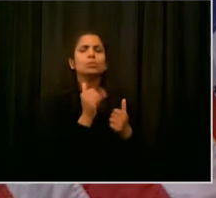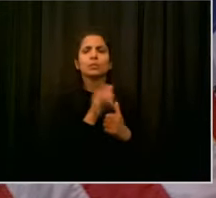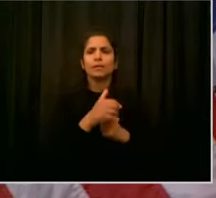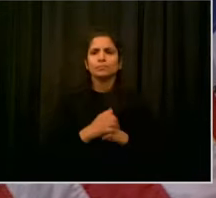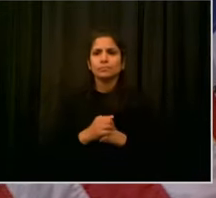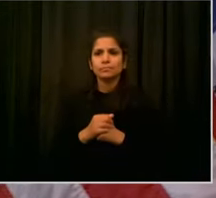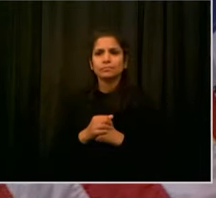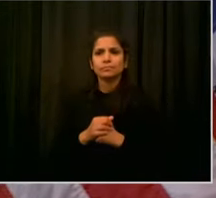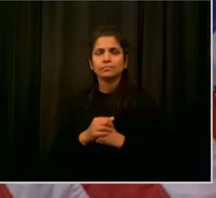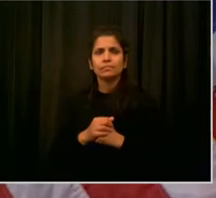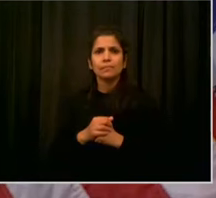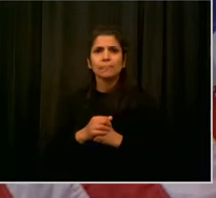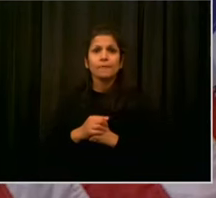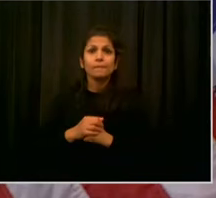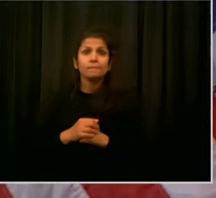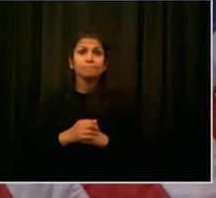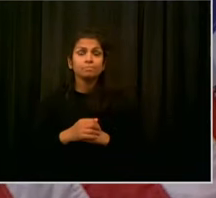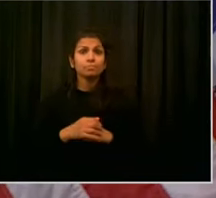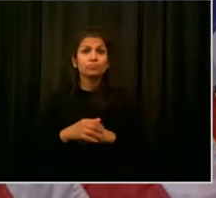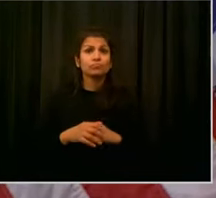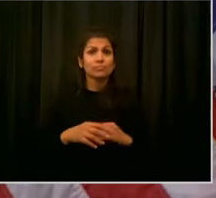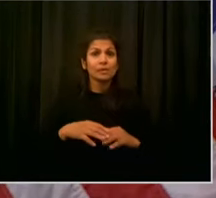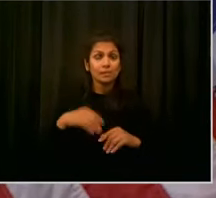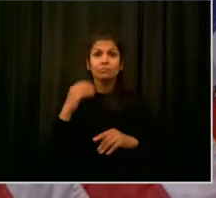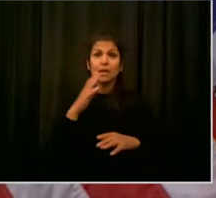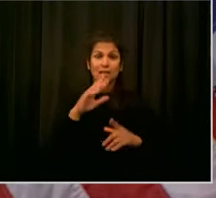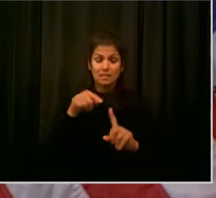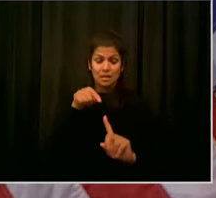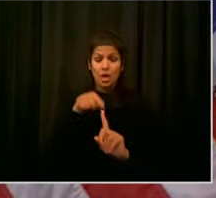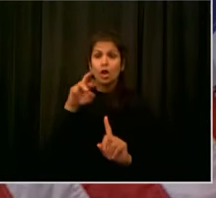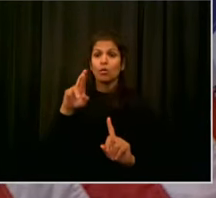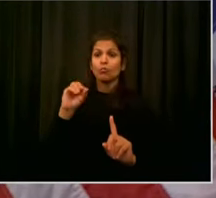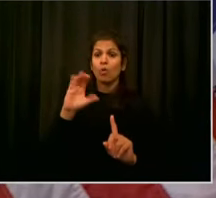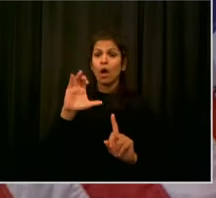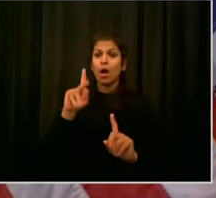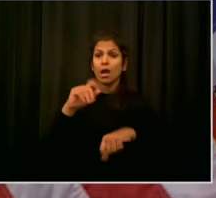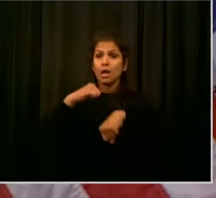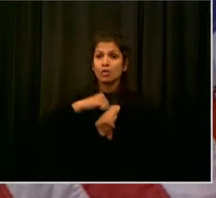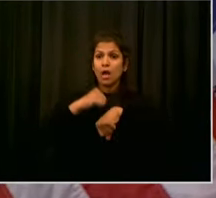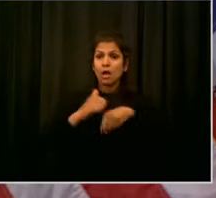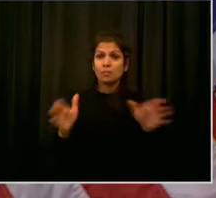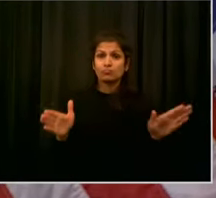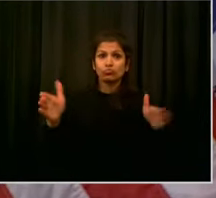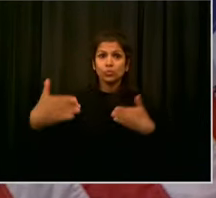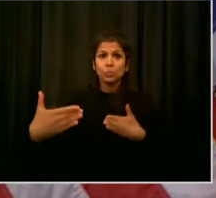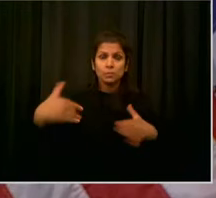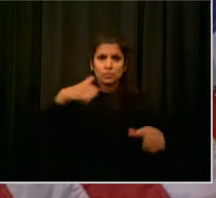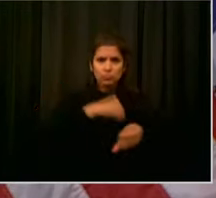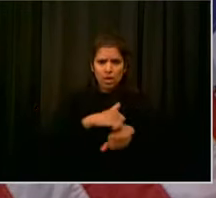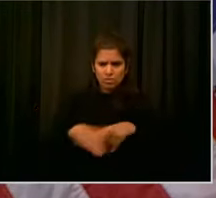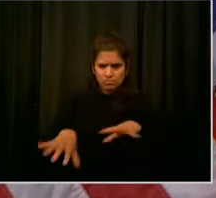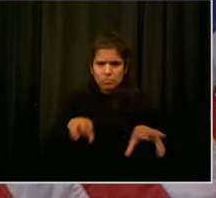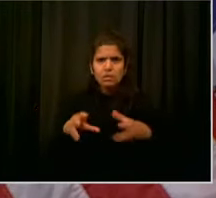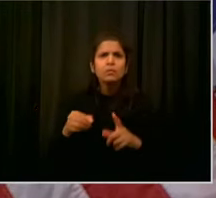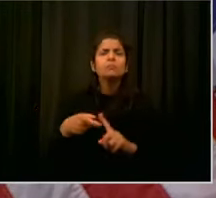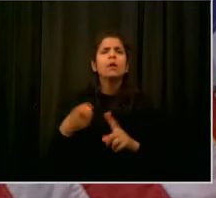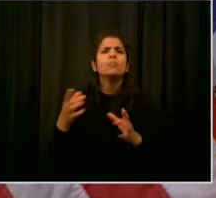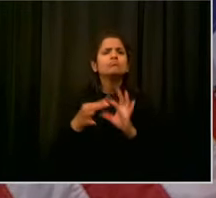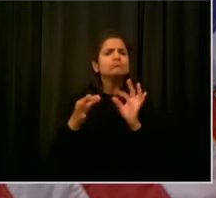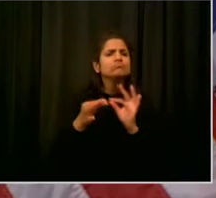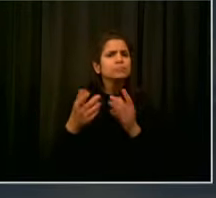you want to say at this moment that you feel you can say about the presence of outsiders in our city trying to do this